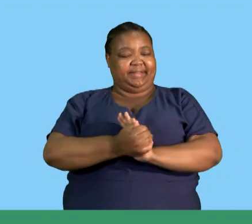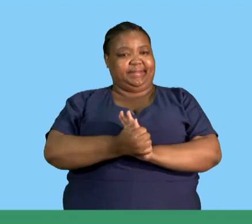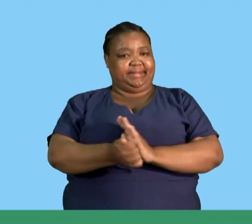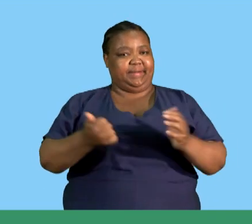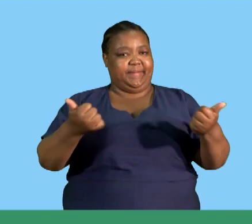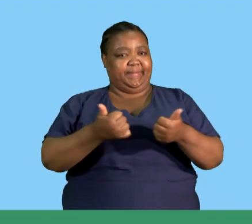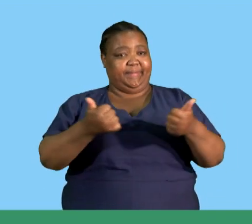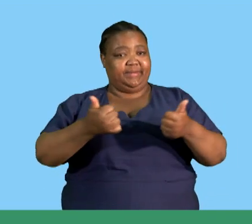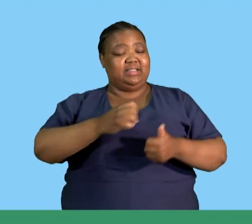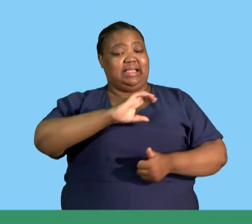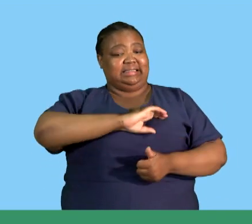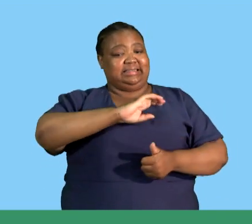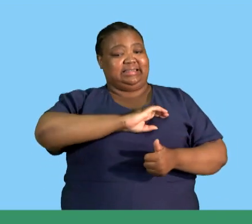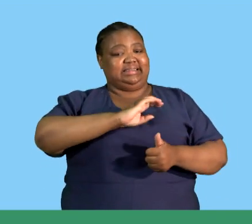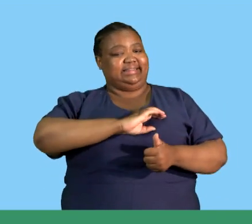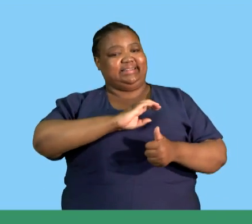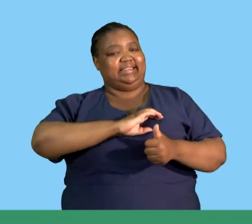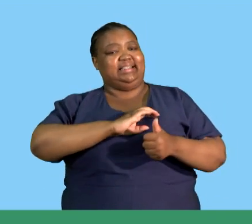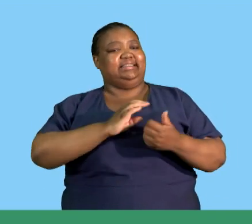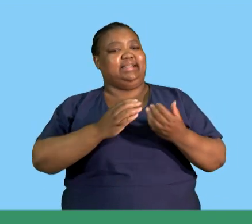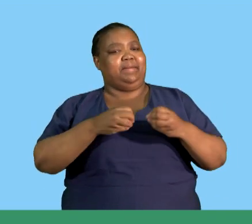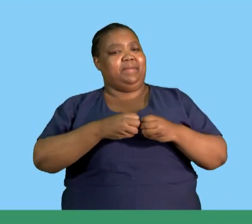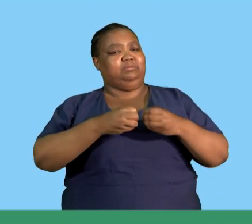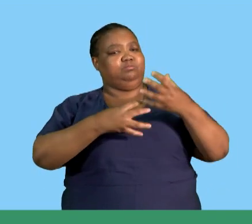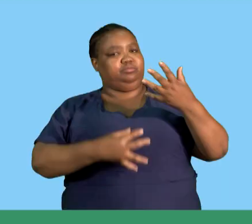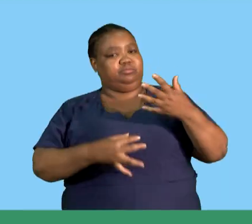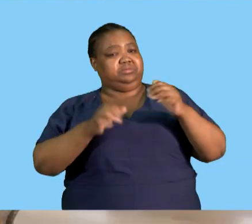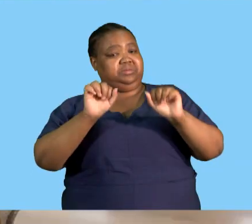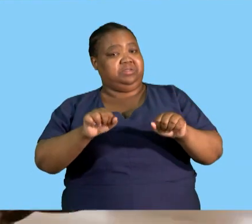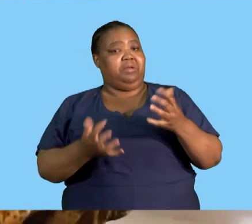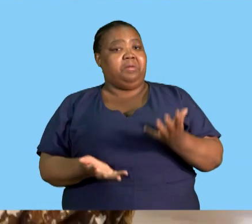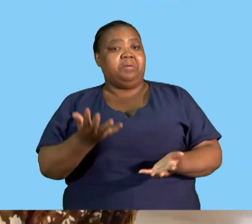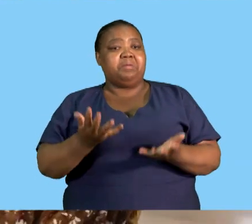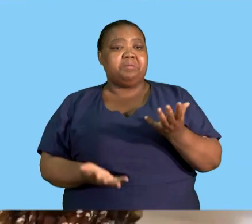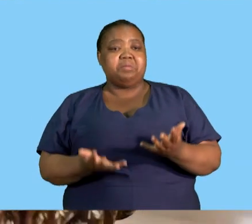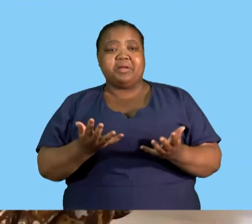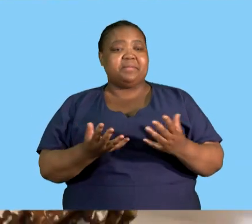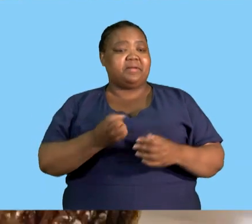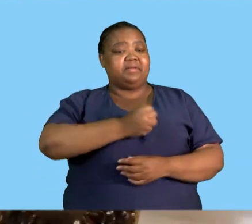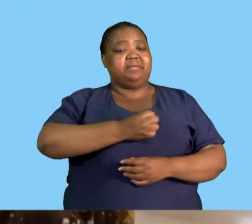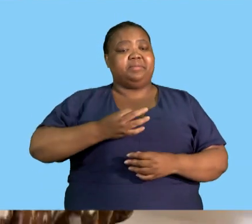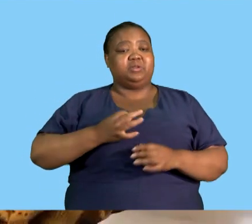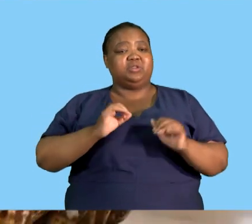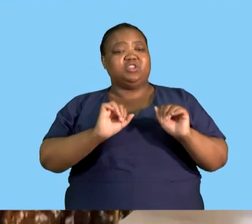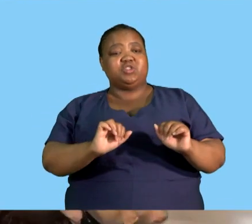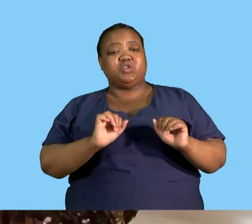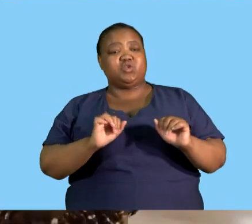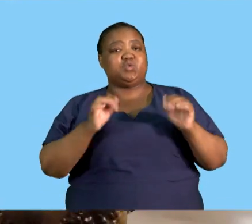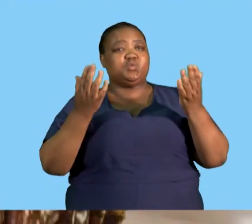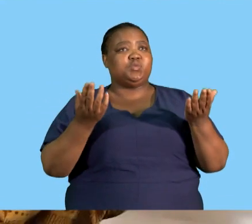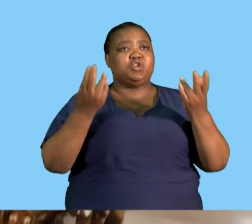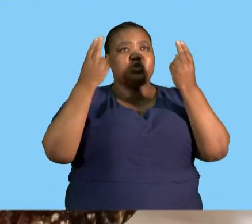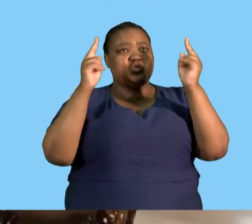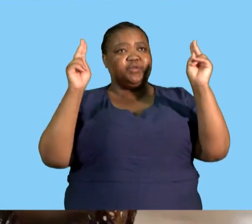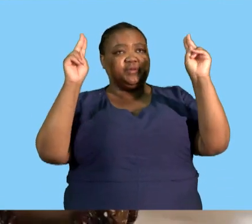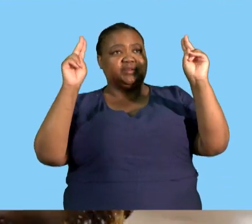a strong customer base? If we've got skilled employees that have got maybe qualification from abroad or from the best universities,